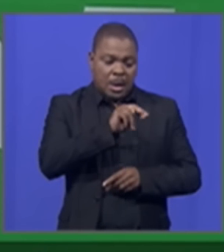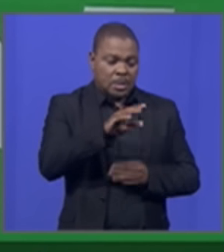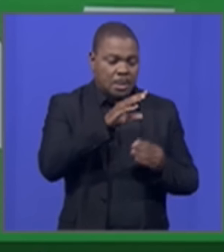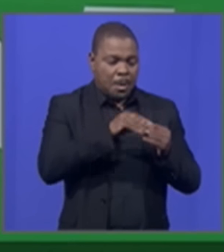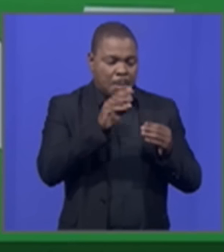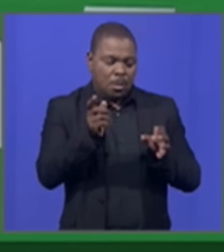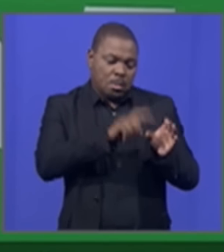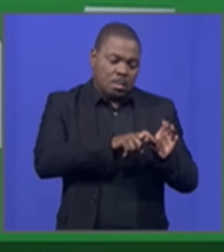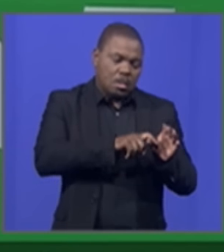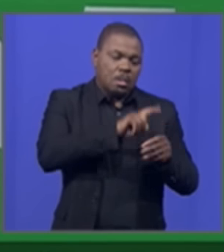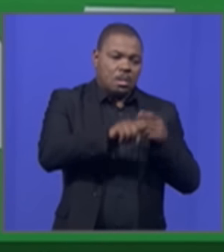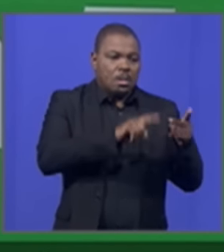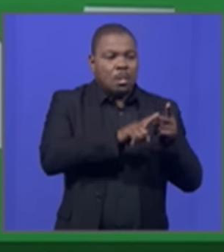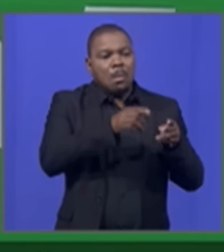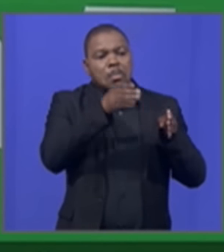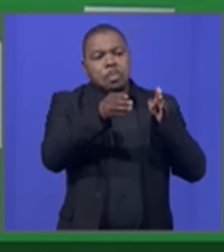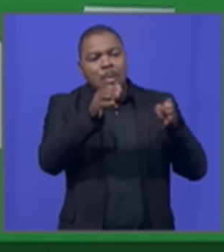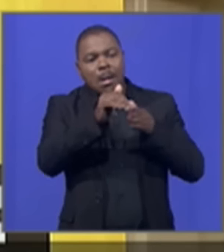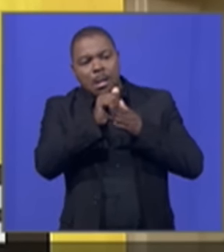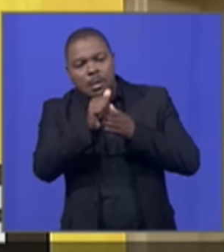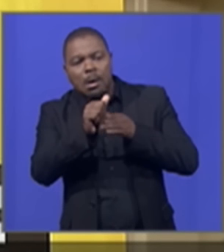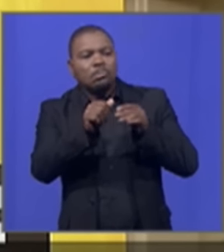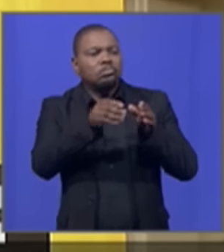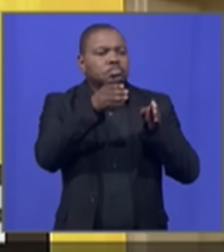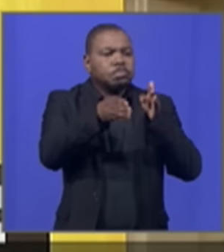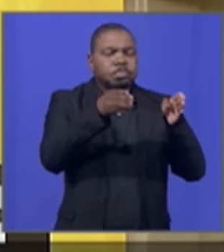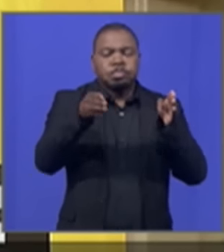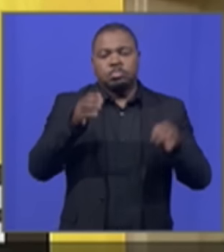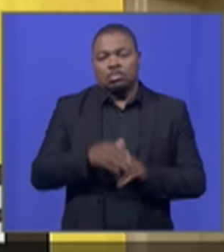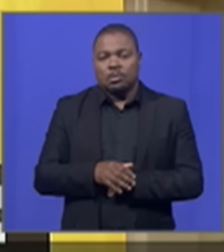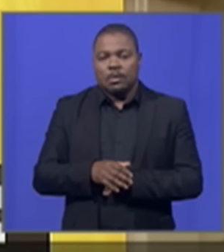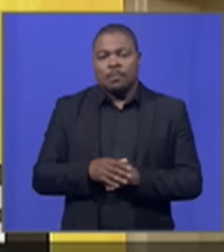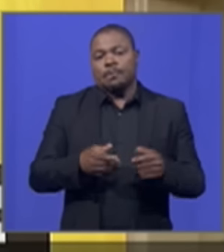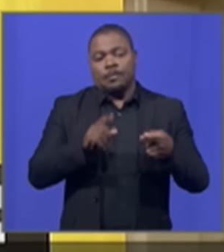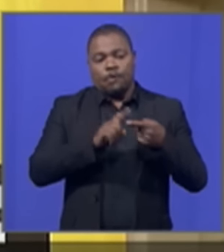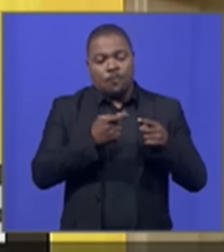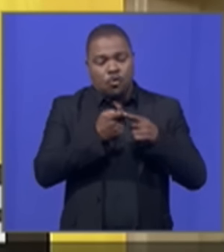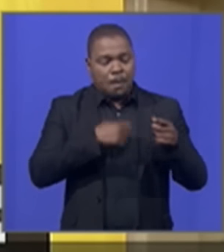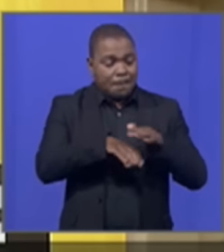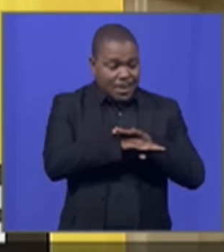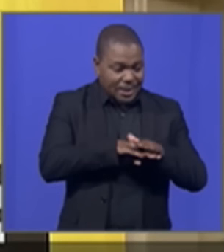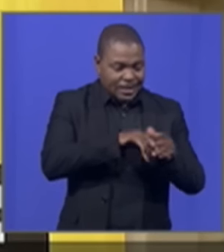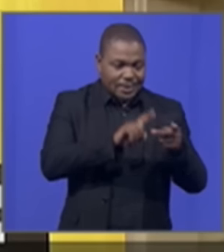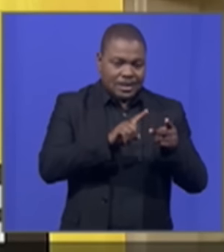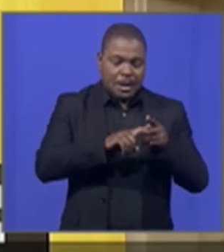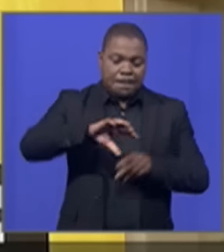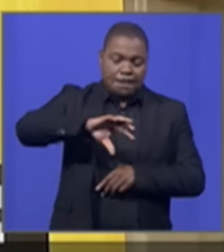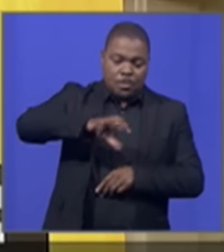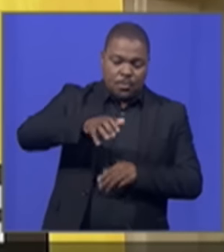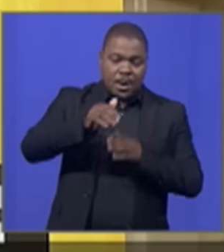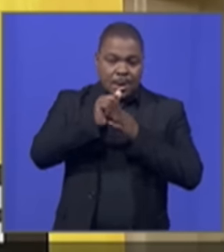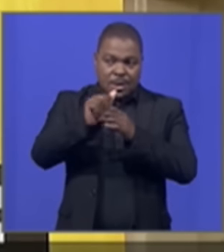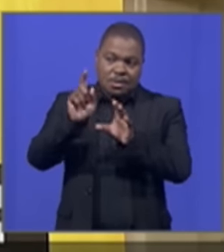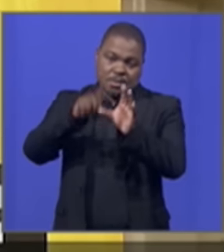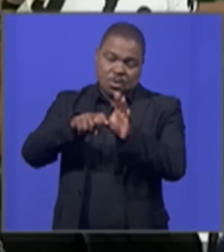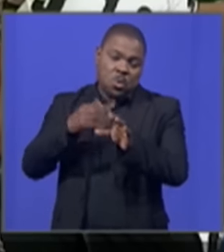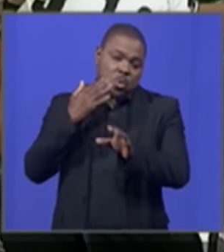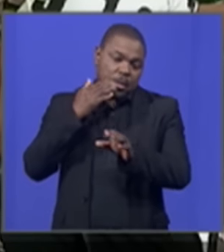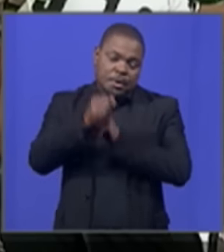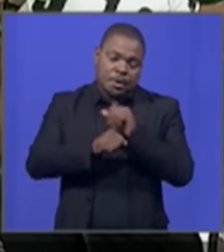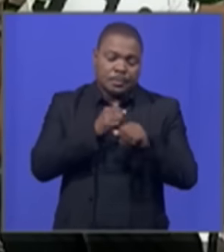tlhophiwa mo maemong a farologaneng a boeteledipele go tswa kwa lekaleng go ya kwa boeteledipeleng jwa province. Ka ngwaga